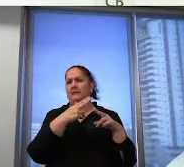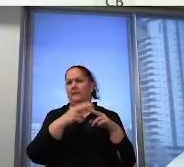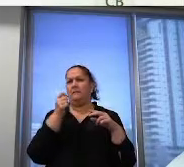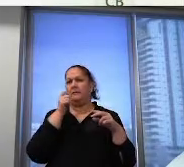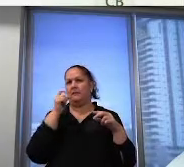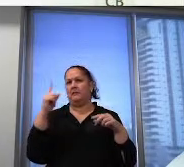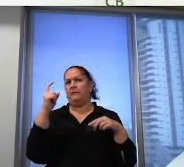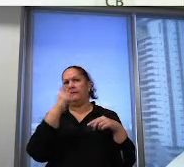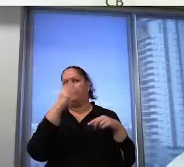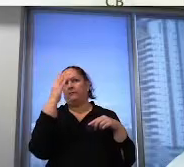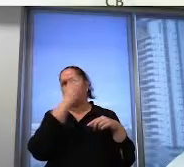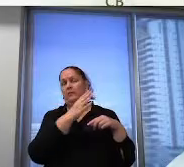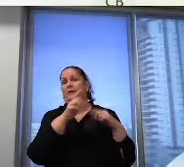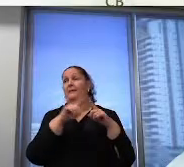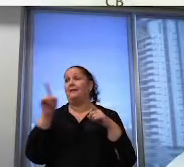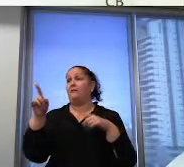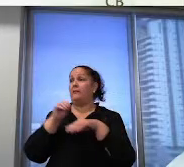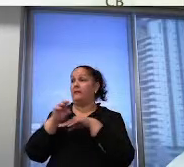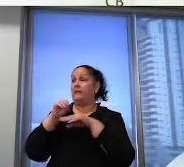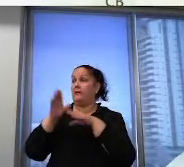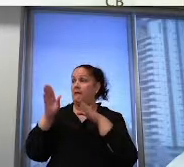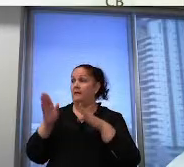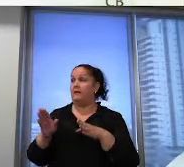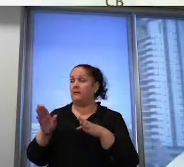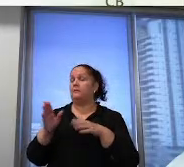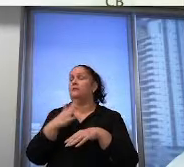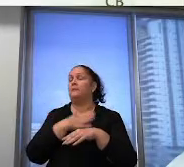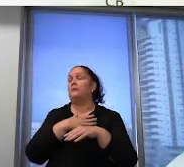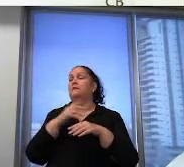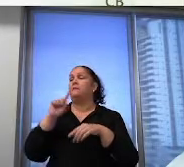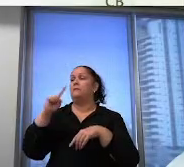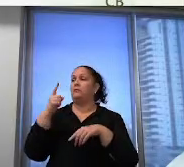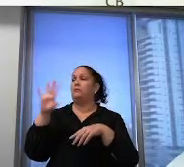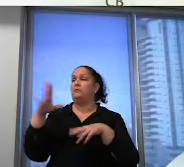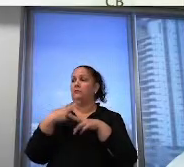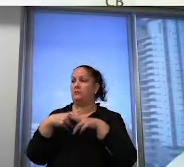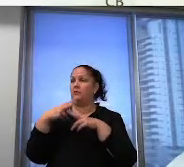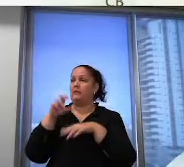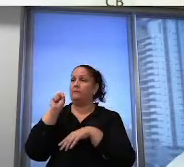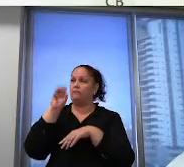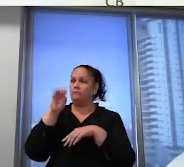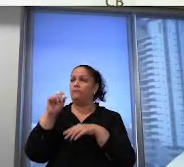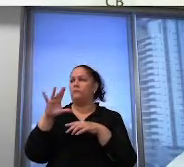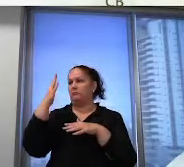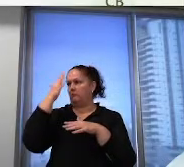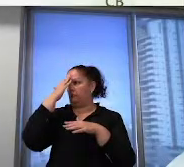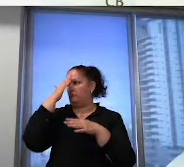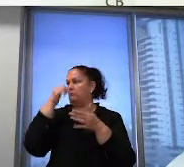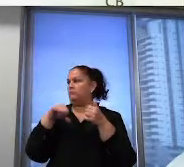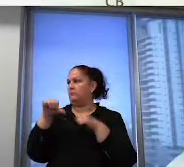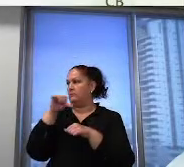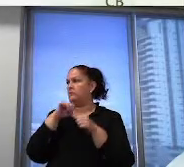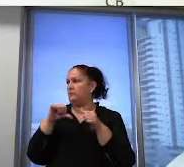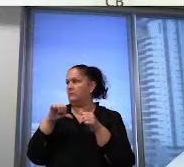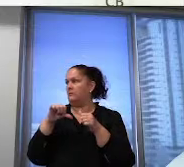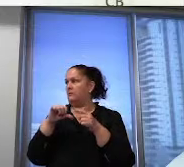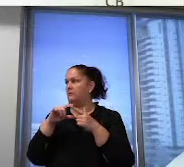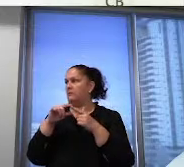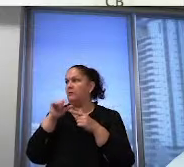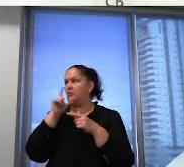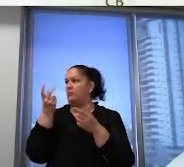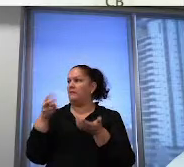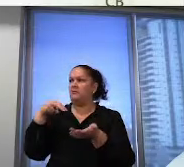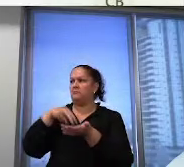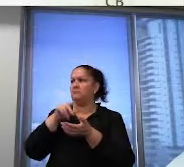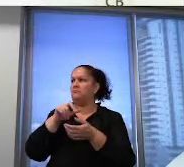direct the question to a particular panelist. But if you're counsel and you're speaking, please announce yourself until everybody knows each other better. There's